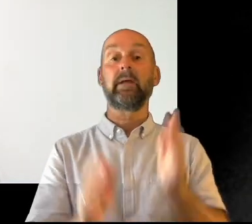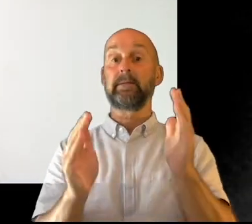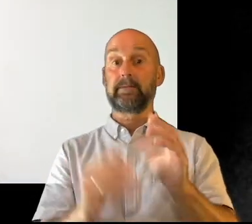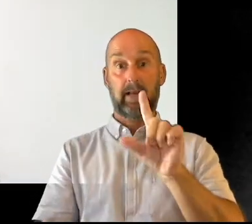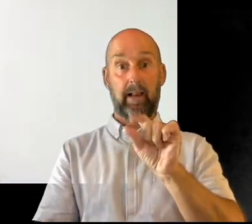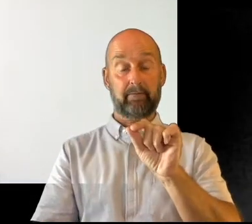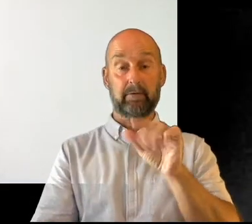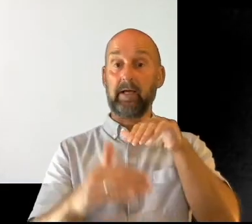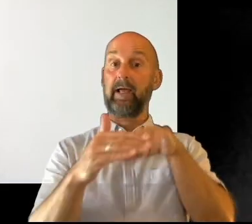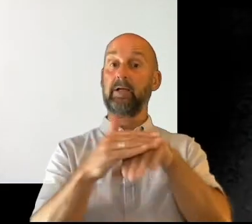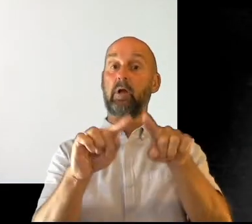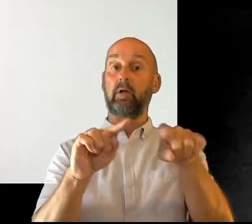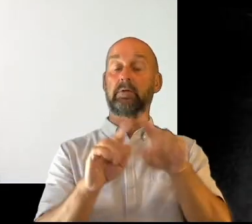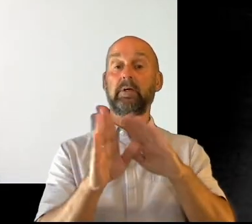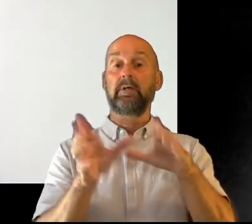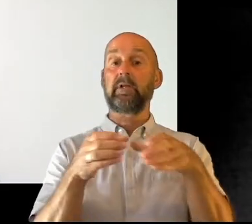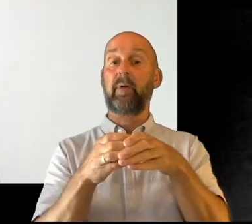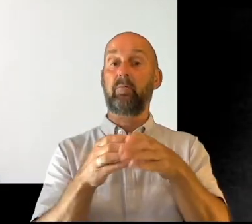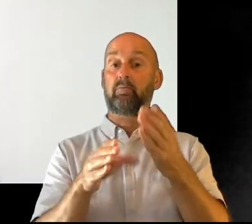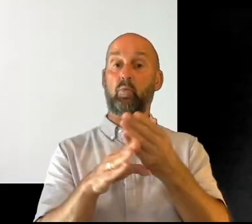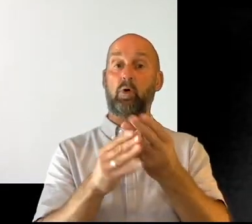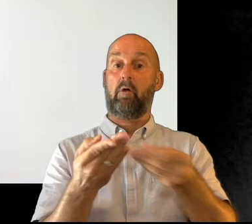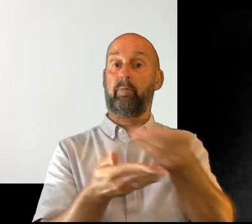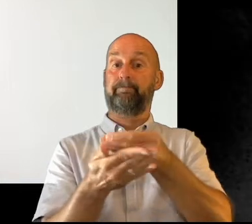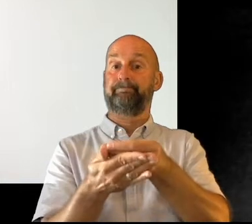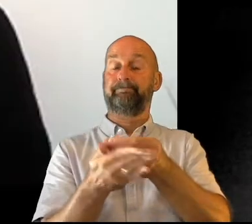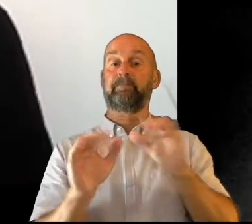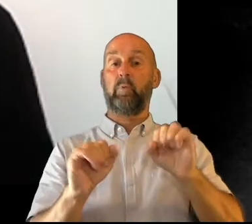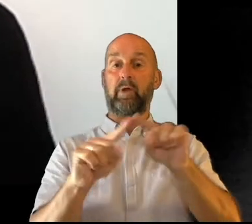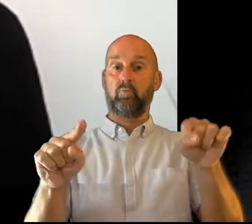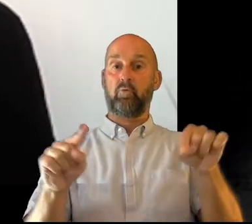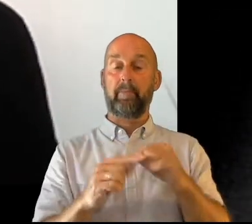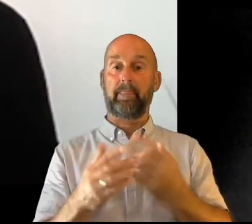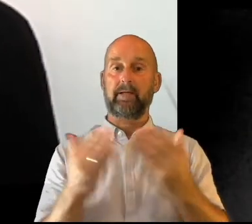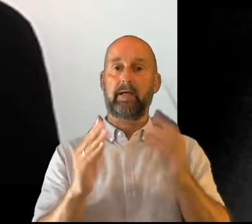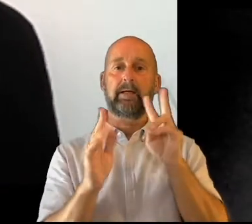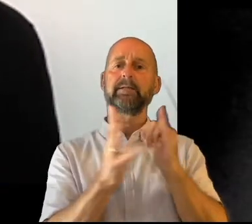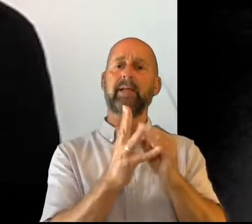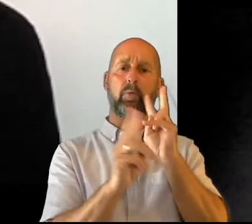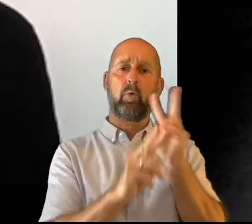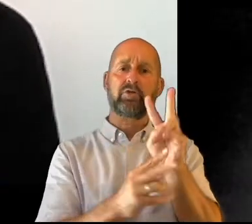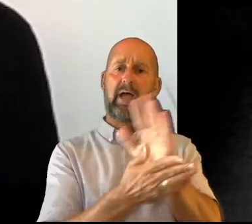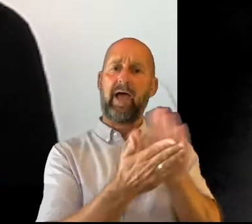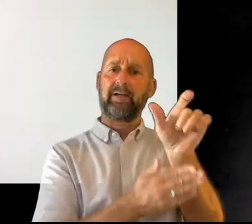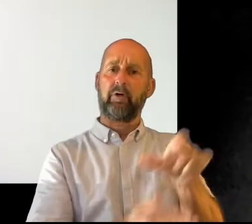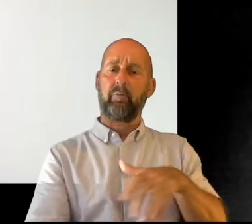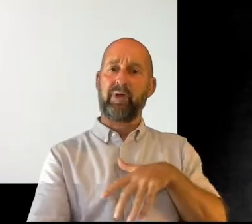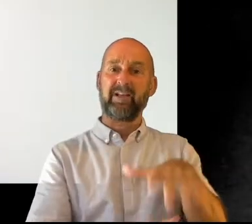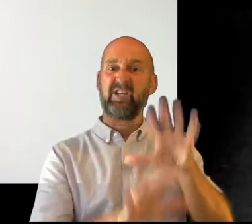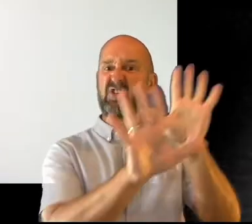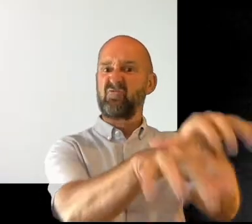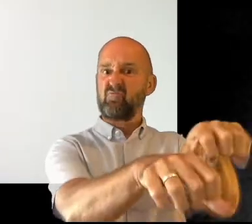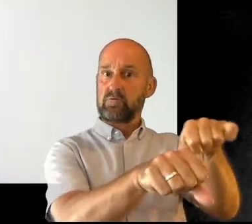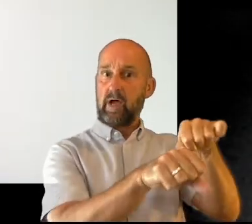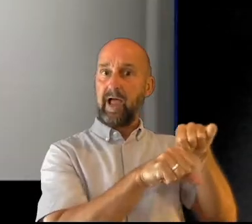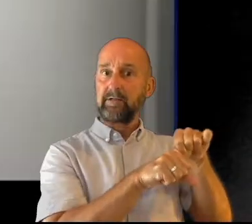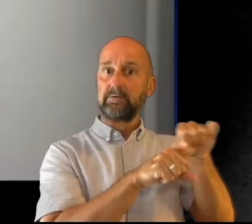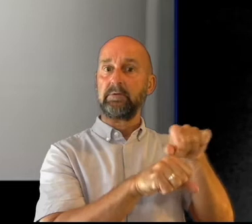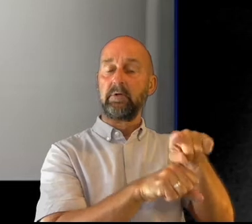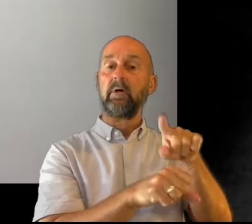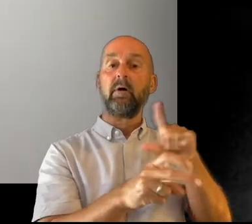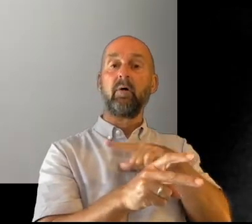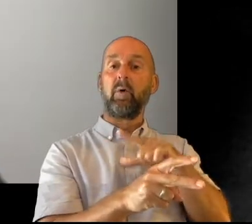Internal. Department of Health and Economics waiting room. Day. Samrah watches as hard of hearing pregnant woman is dragged out of the waiting room